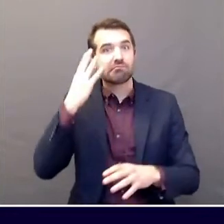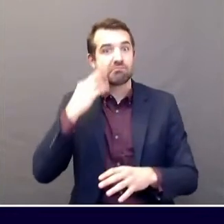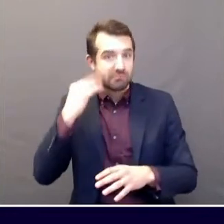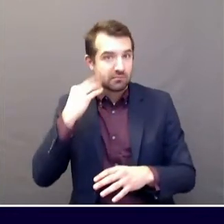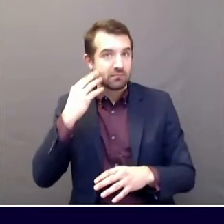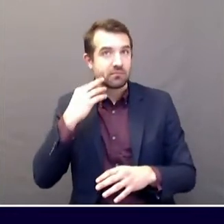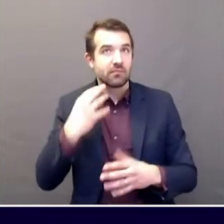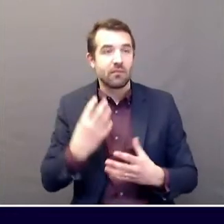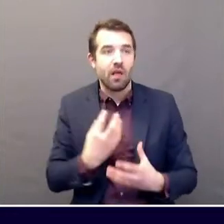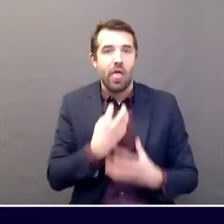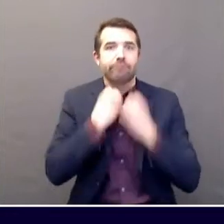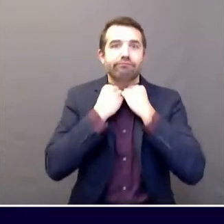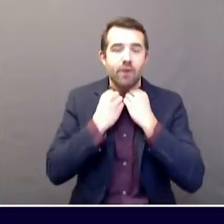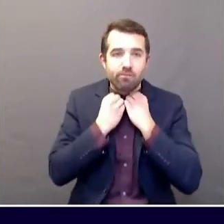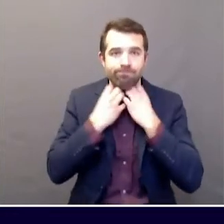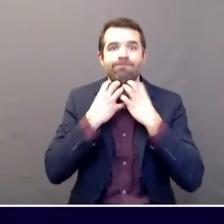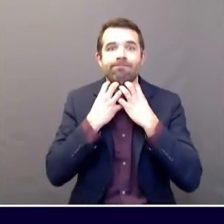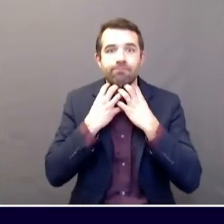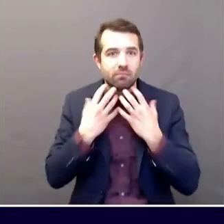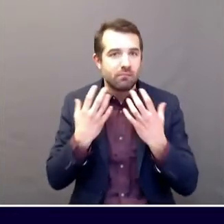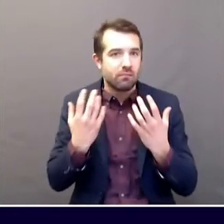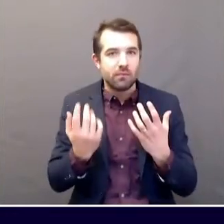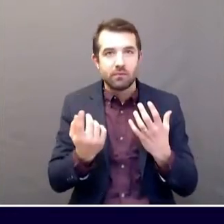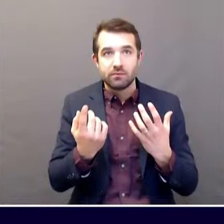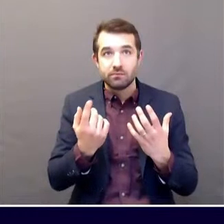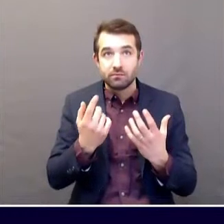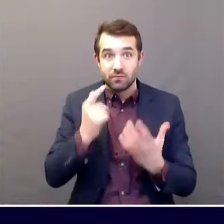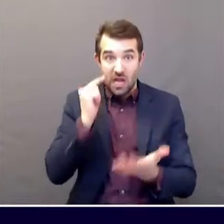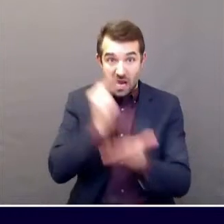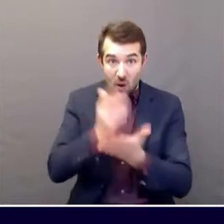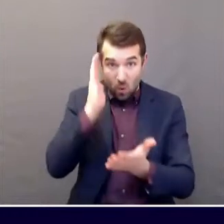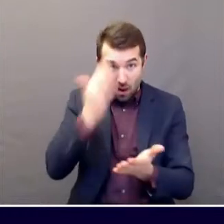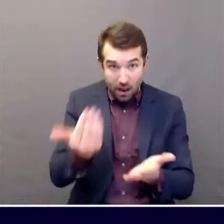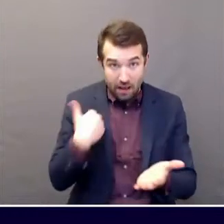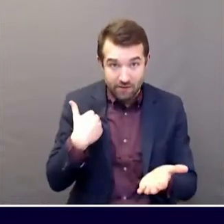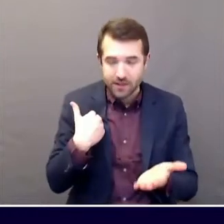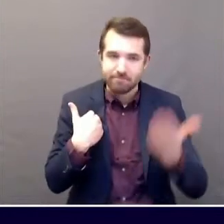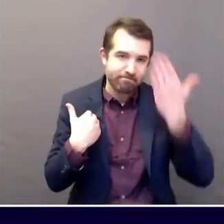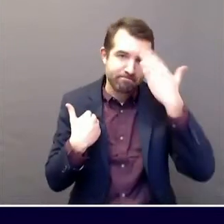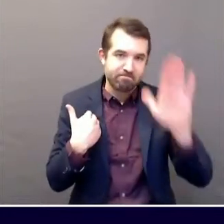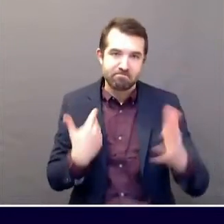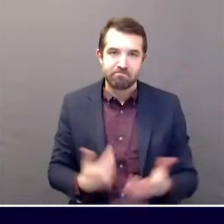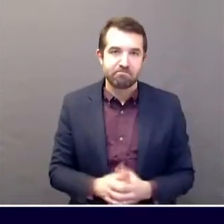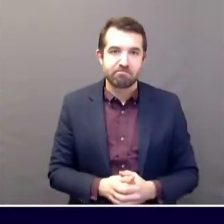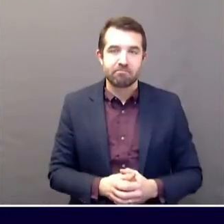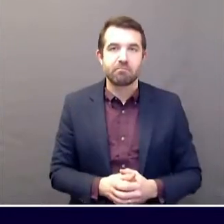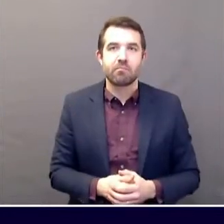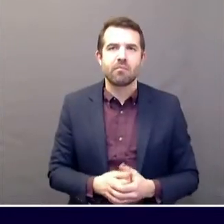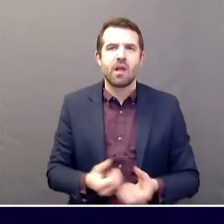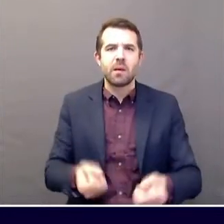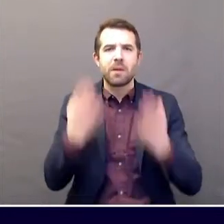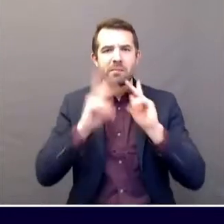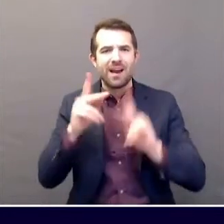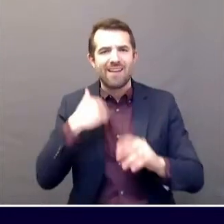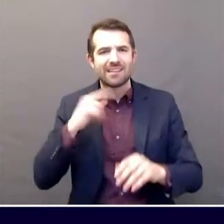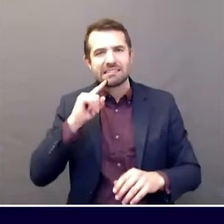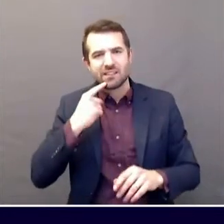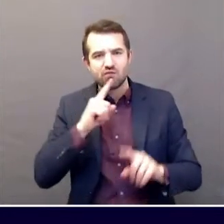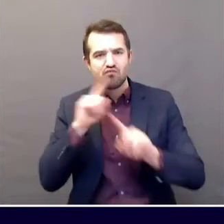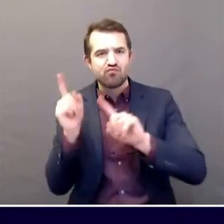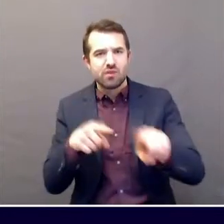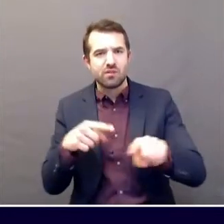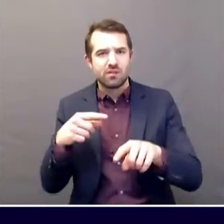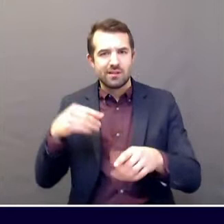minutes. How many adverse reactions have there been in Maine? In Maine, we have logged as of a couple of